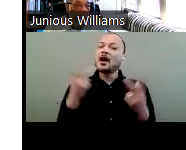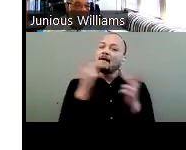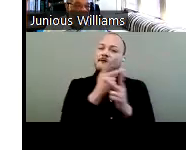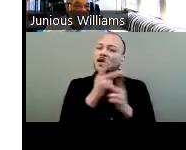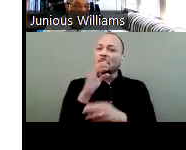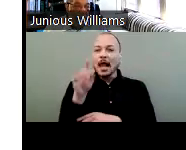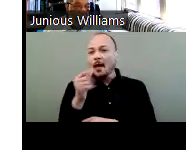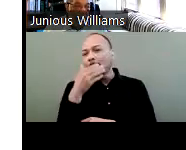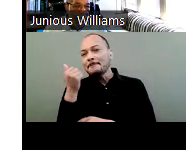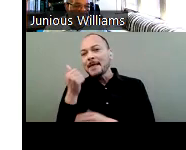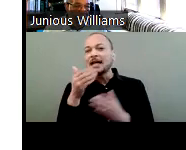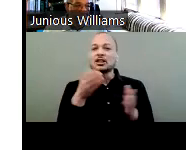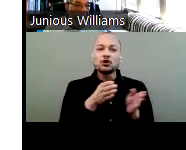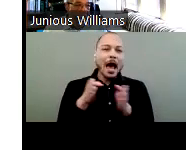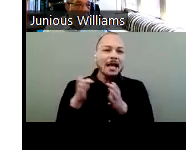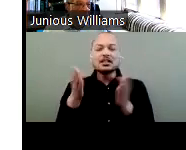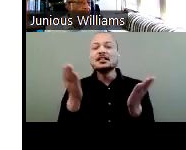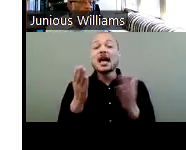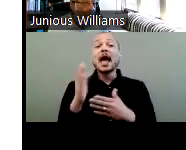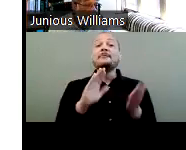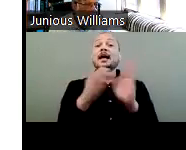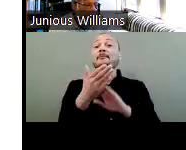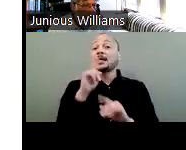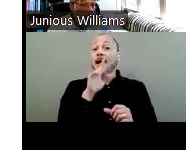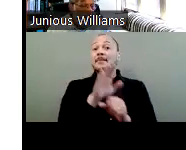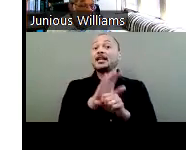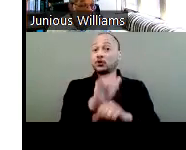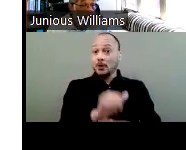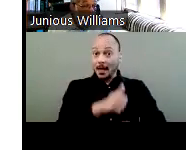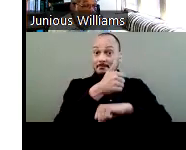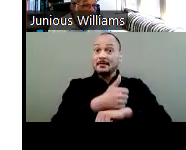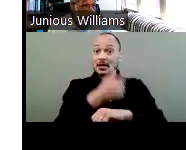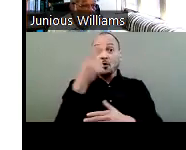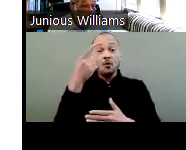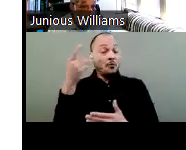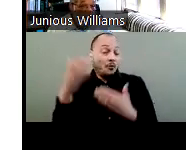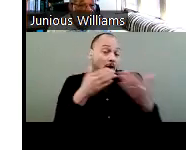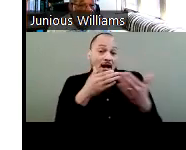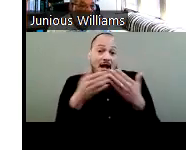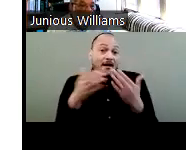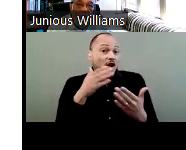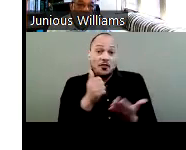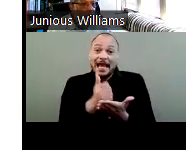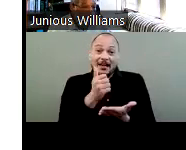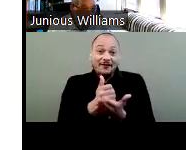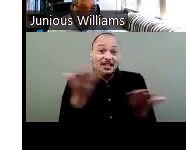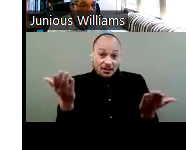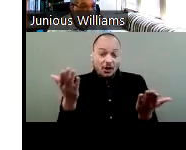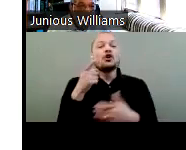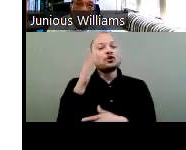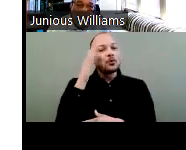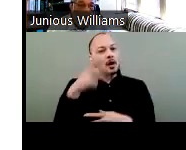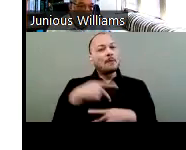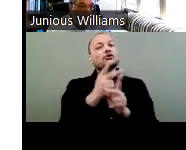best strategies are and becoming committed to implementing whatever the interventions are. You're going to produce